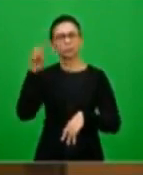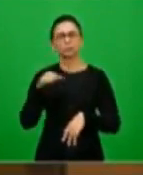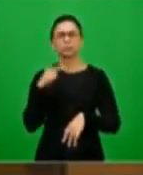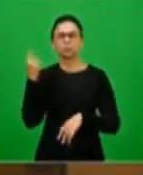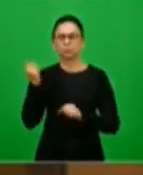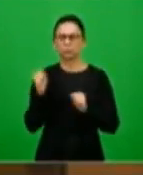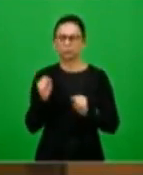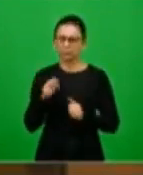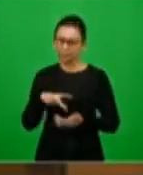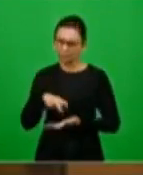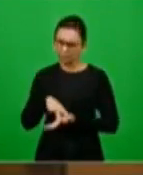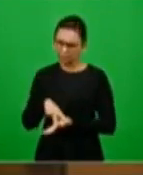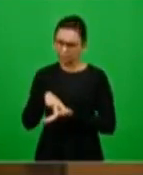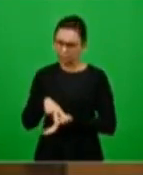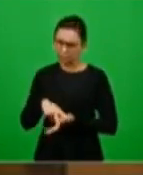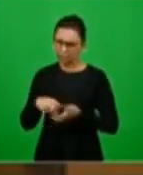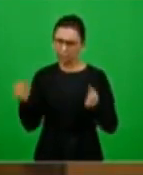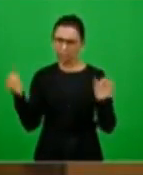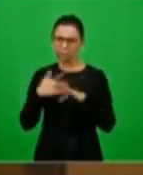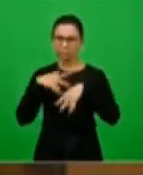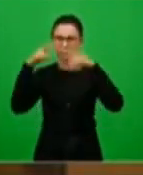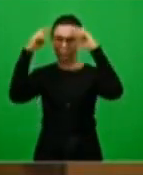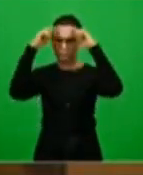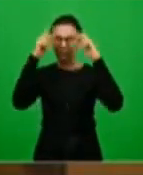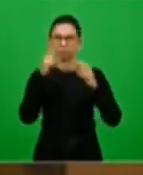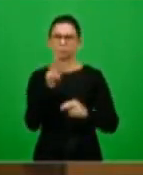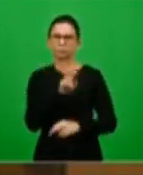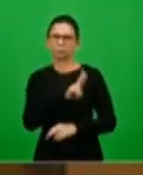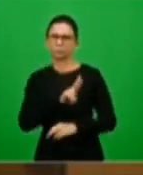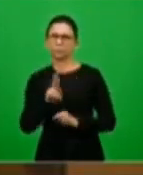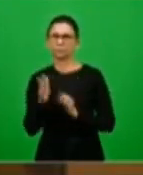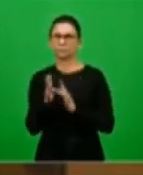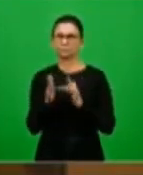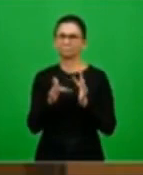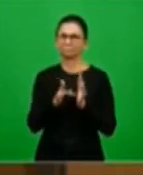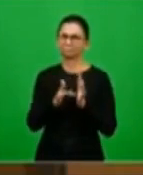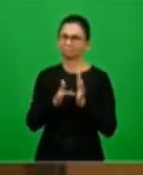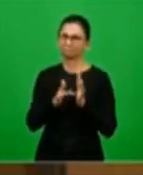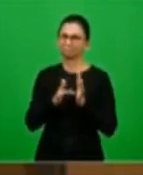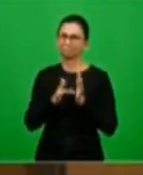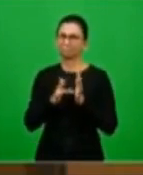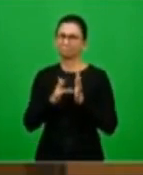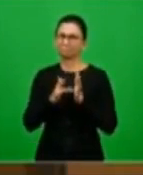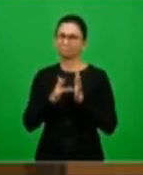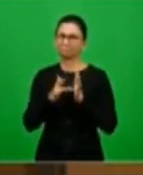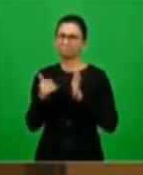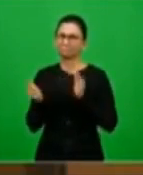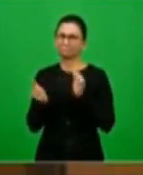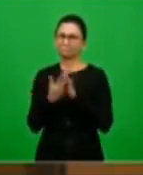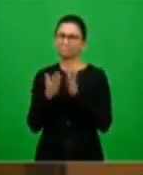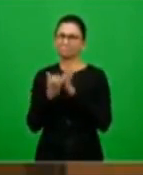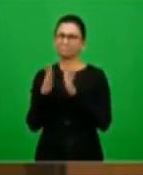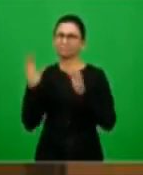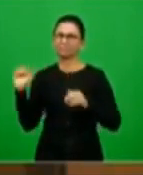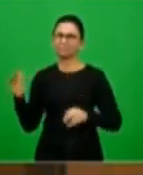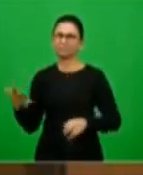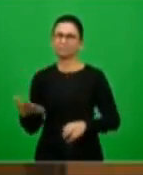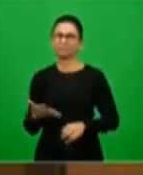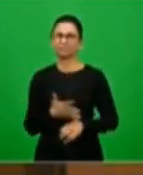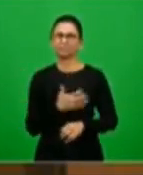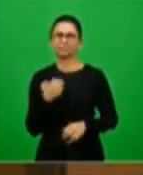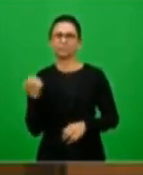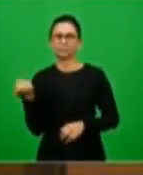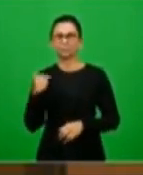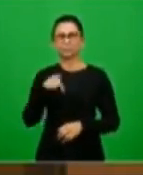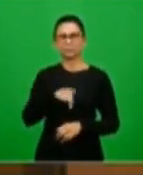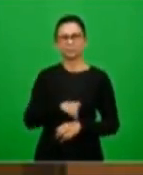That will bless us every time we have bent the knee to the honor and glory of his name. To Jesus, our praise and adoration for